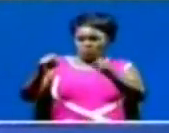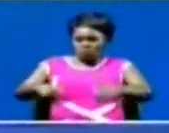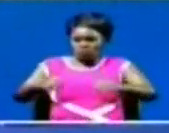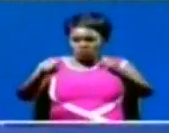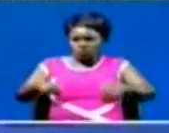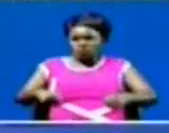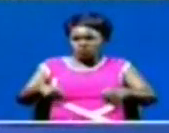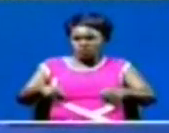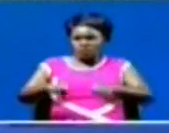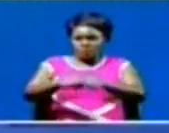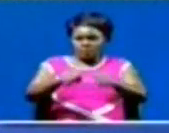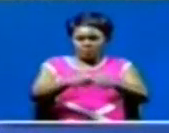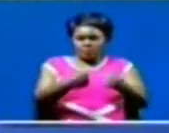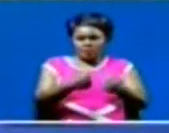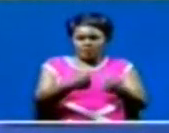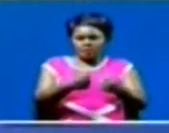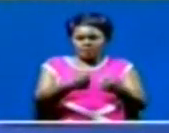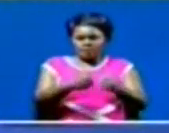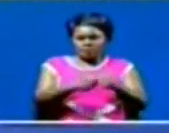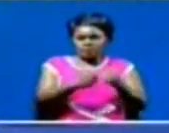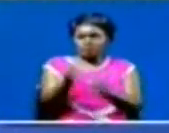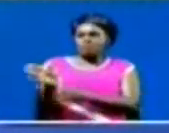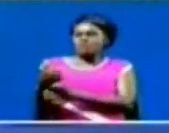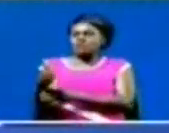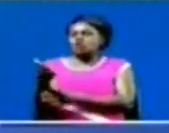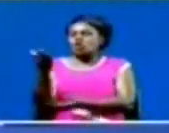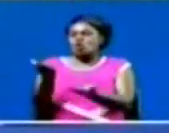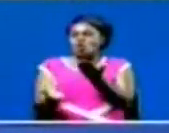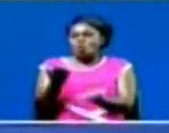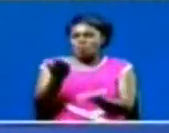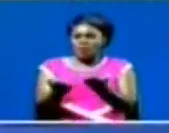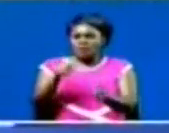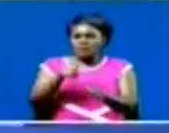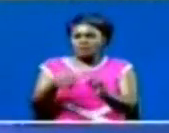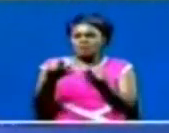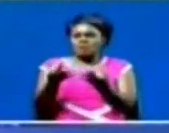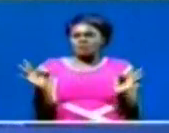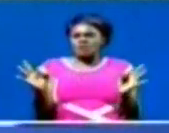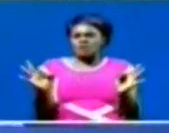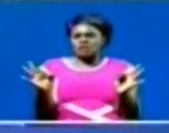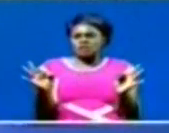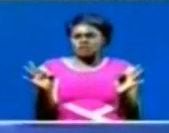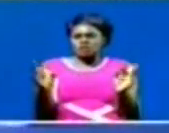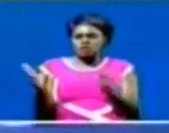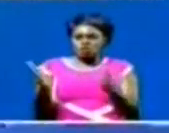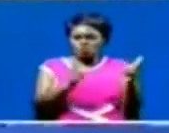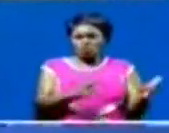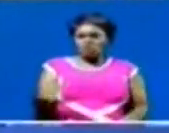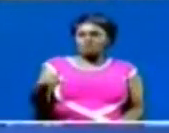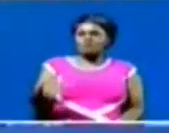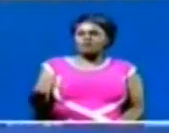of really decimating the fish populations in the various ponds compared to when they are free out in the lake in their natural